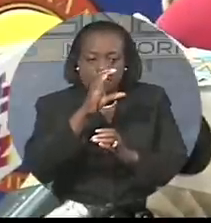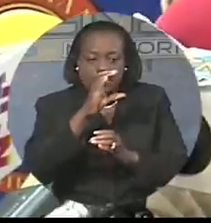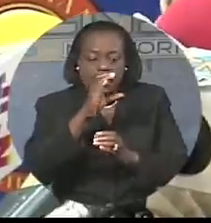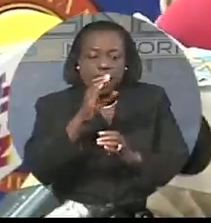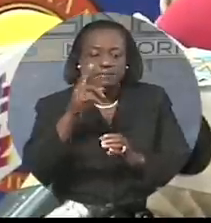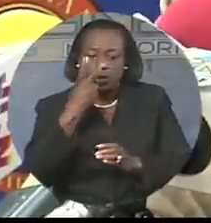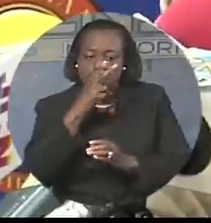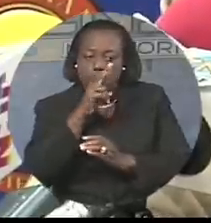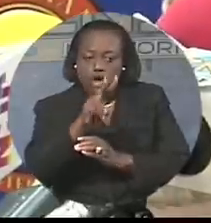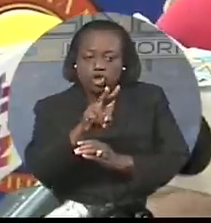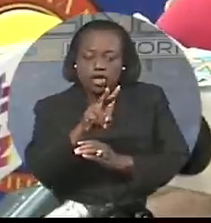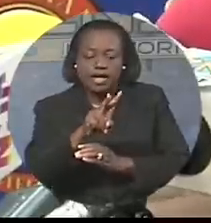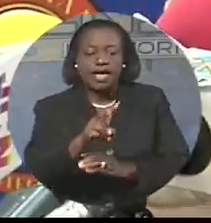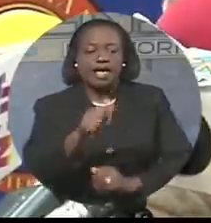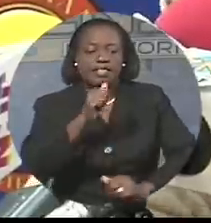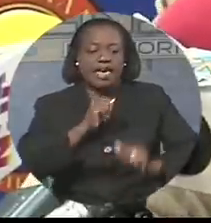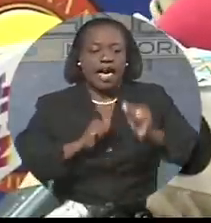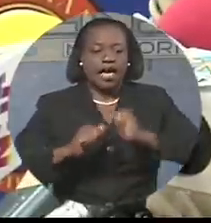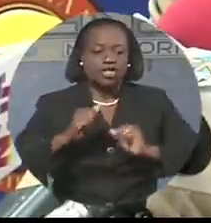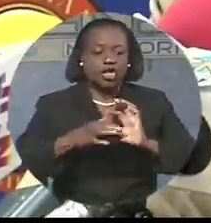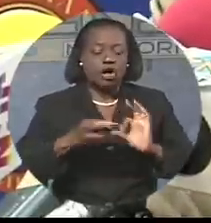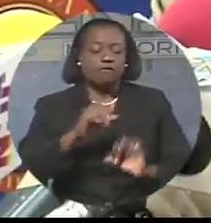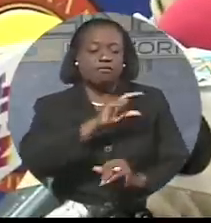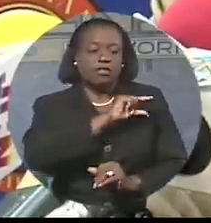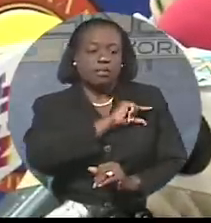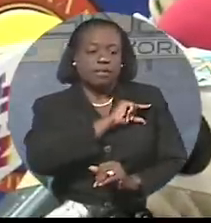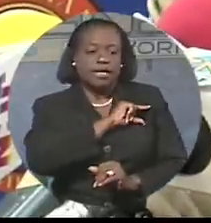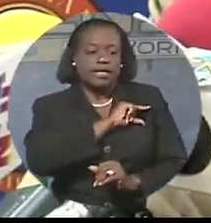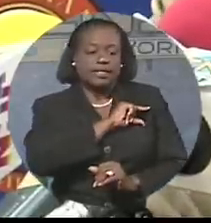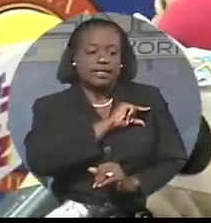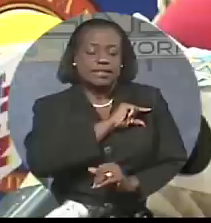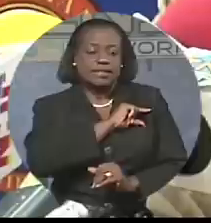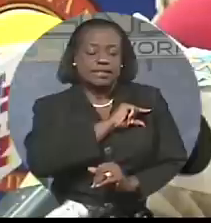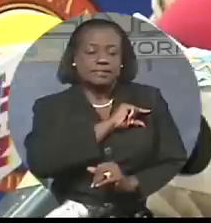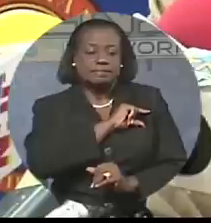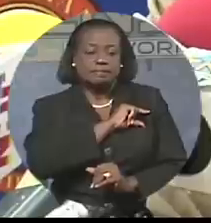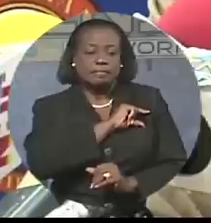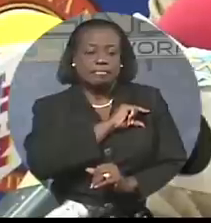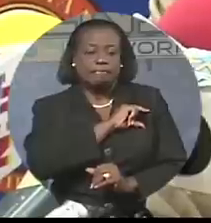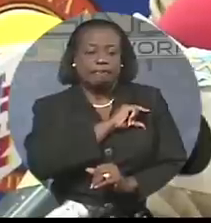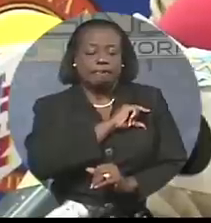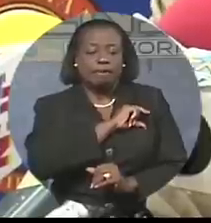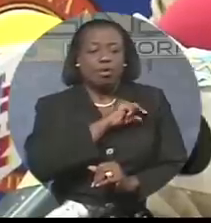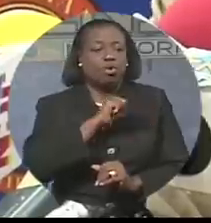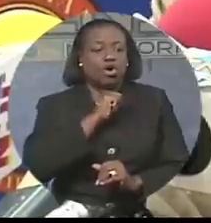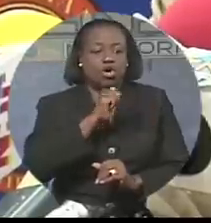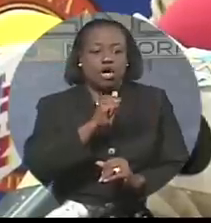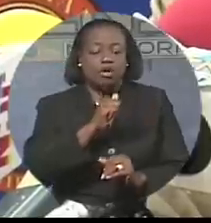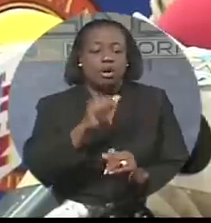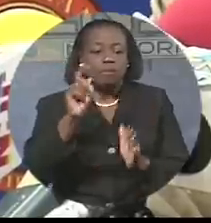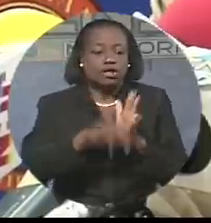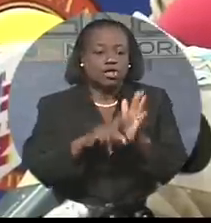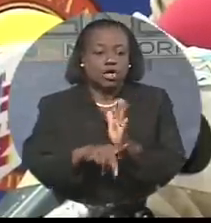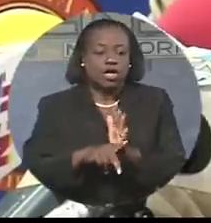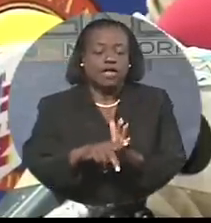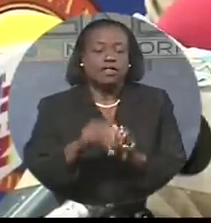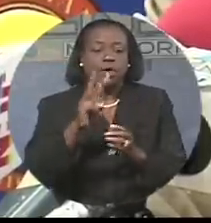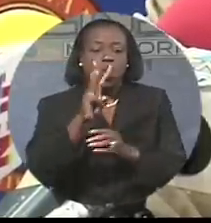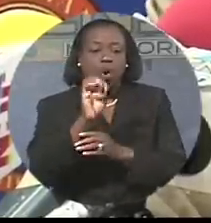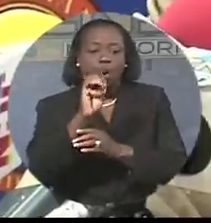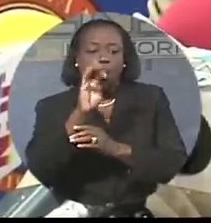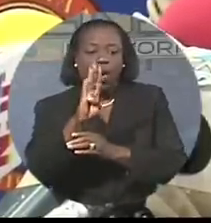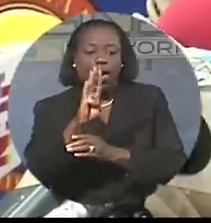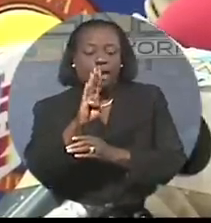or inaction of police since an injunction barring police from prosecuting web bosses who are in the meantime engaged in a legal